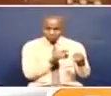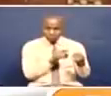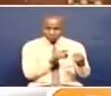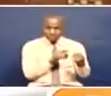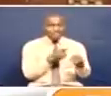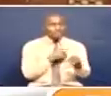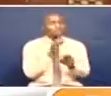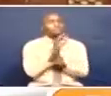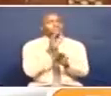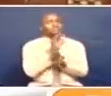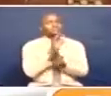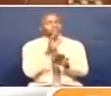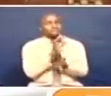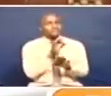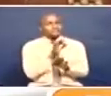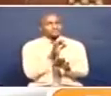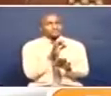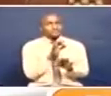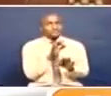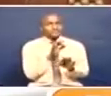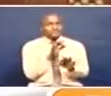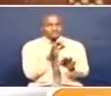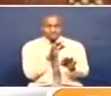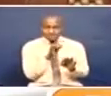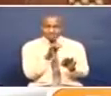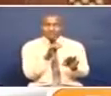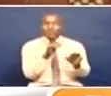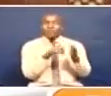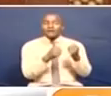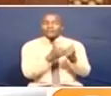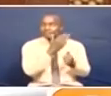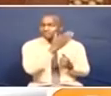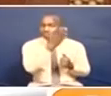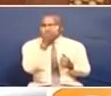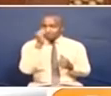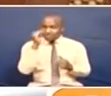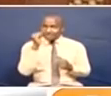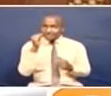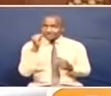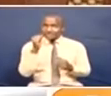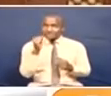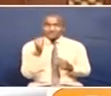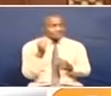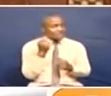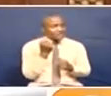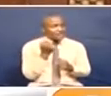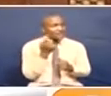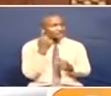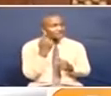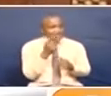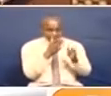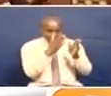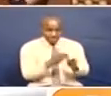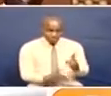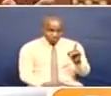I'm surprised, Jeff, that even in the rhetoric going on in the political world, we have failed to understand that one person